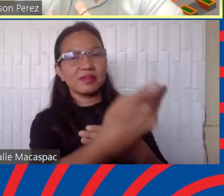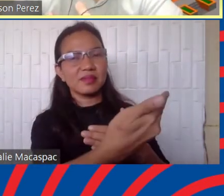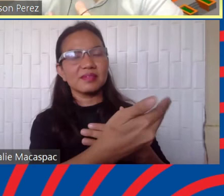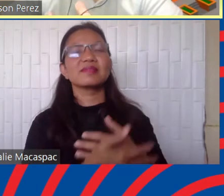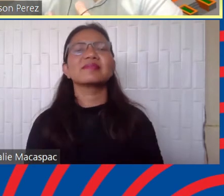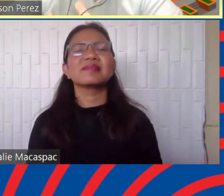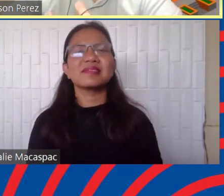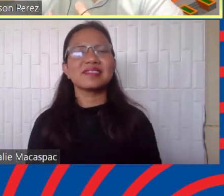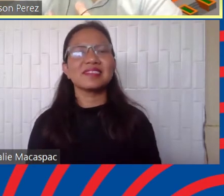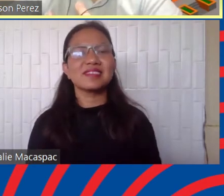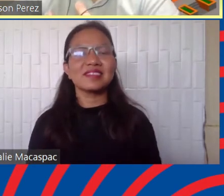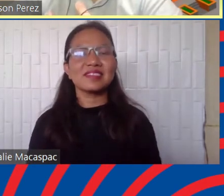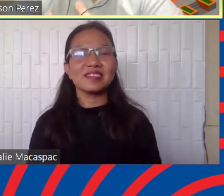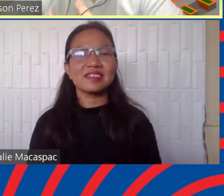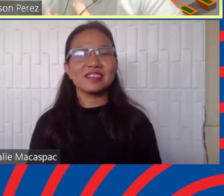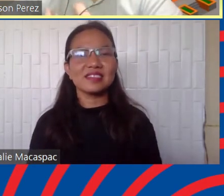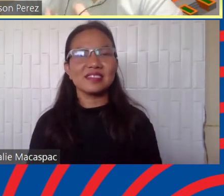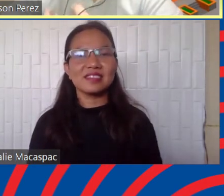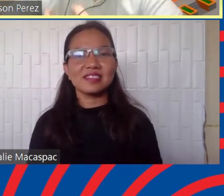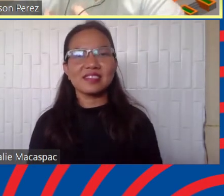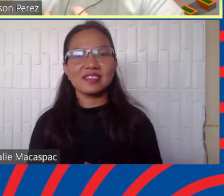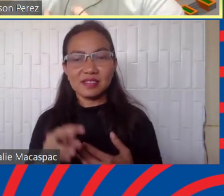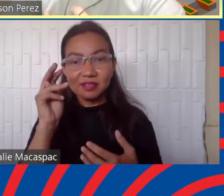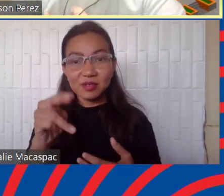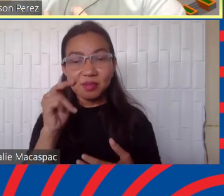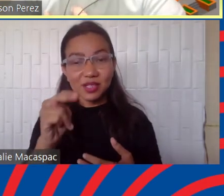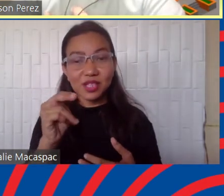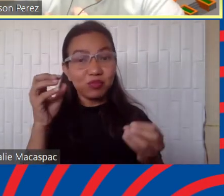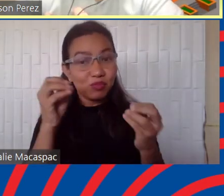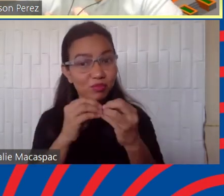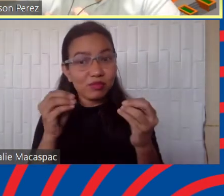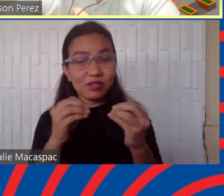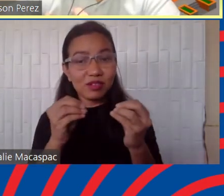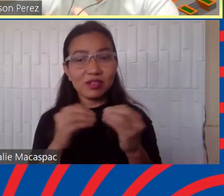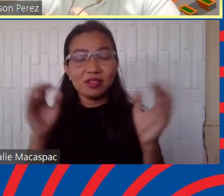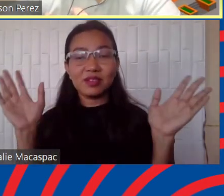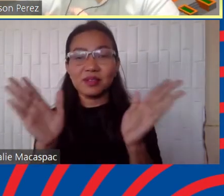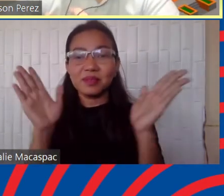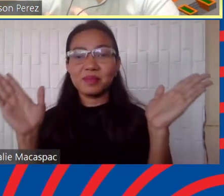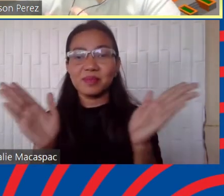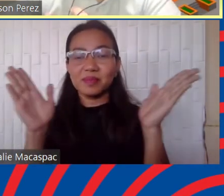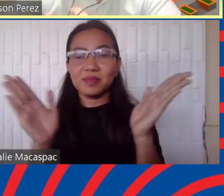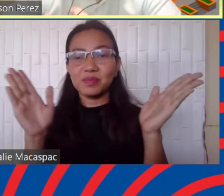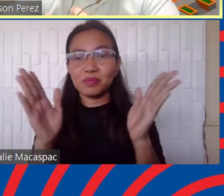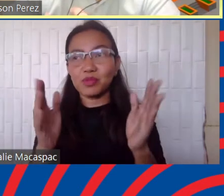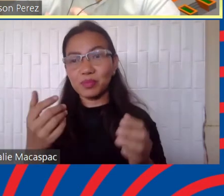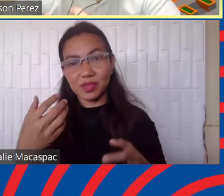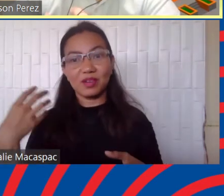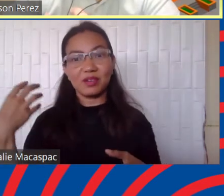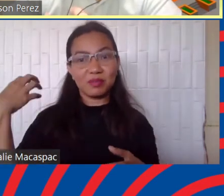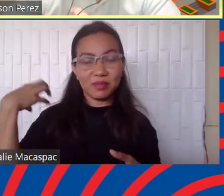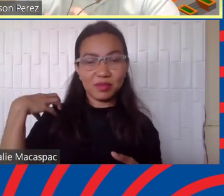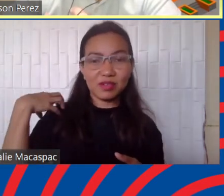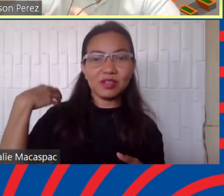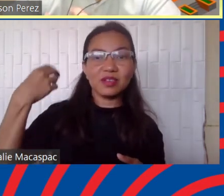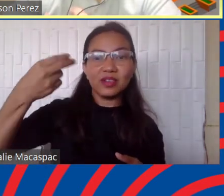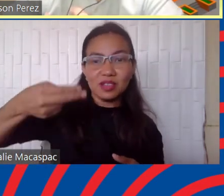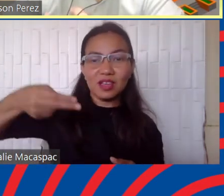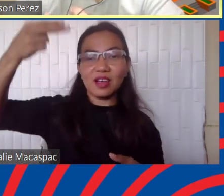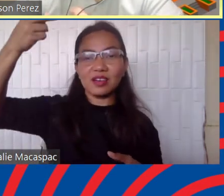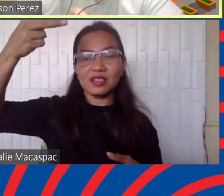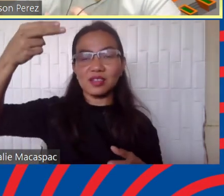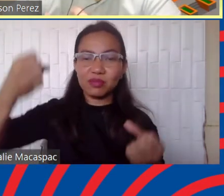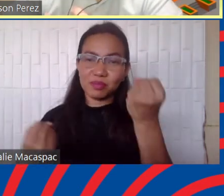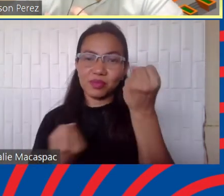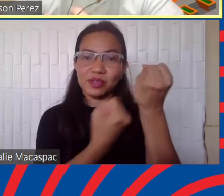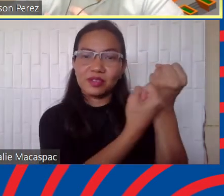Baka do we need more convincing from the higher ups, no? Or maybe we can start right